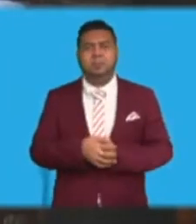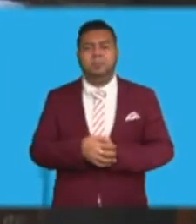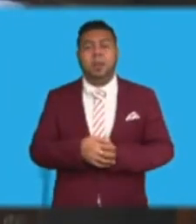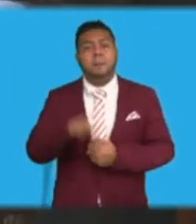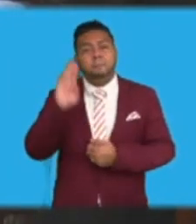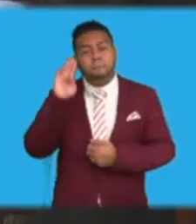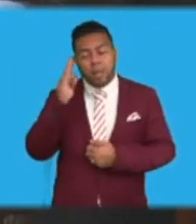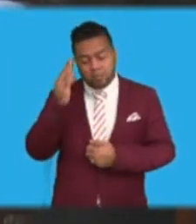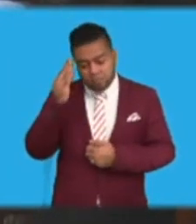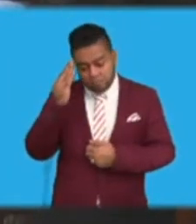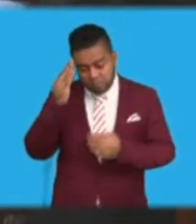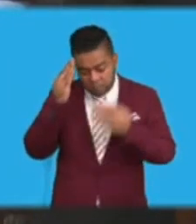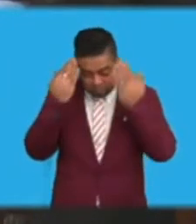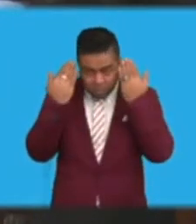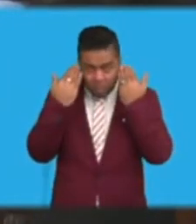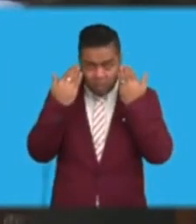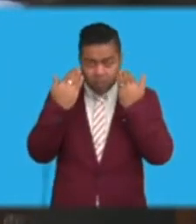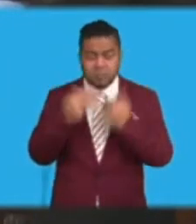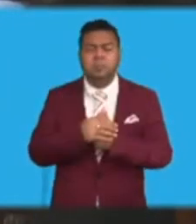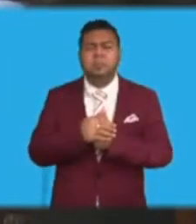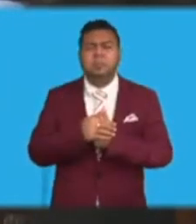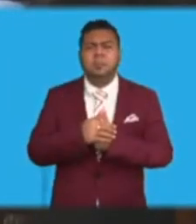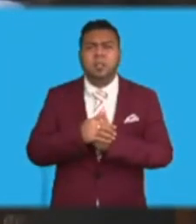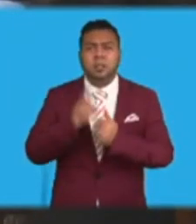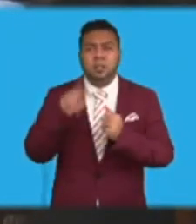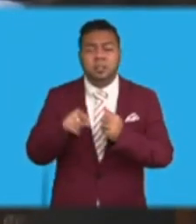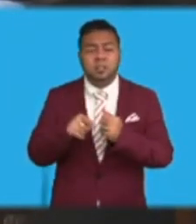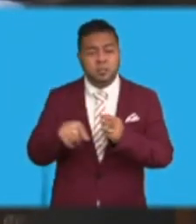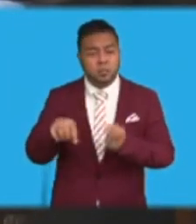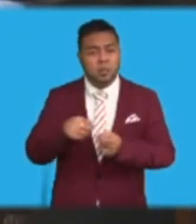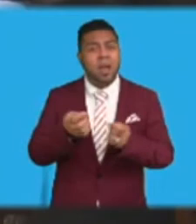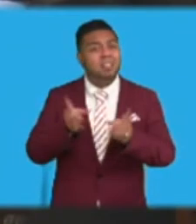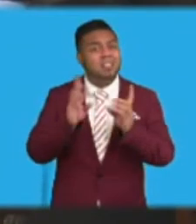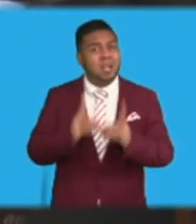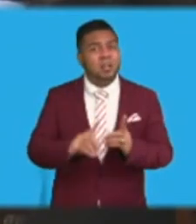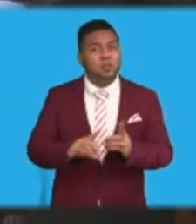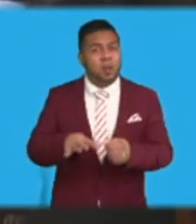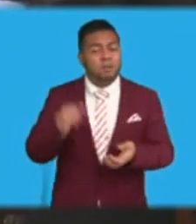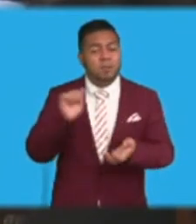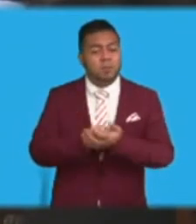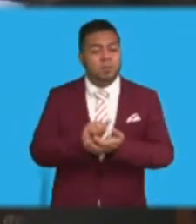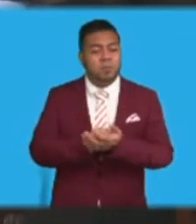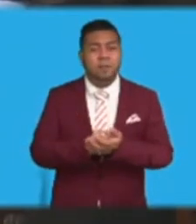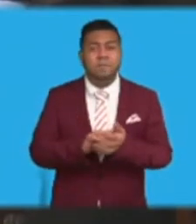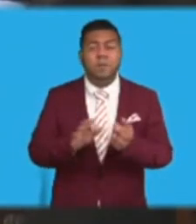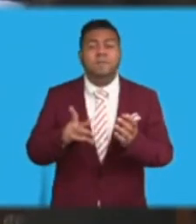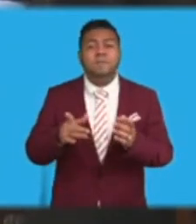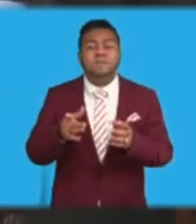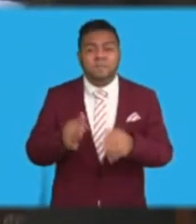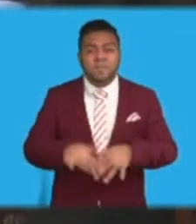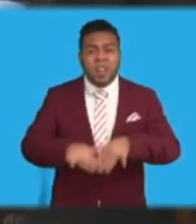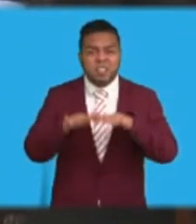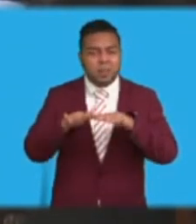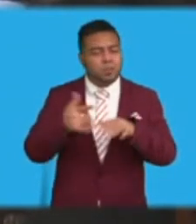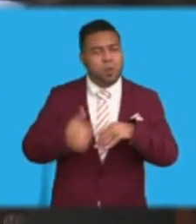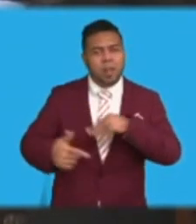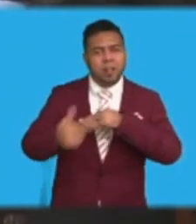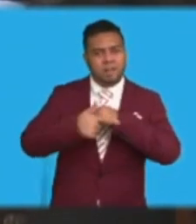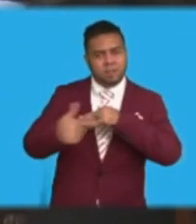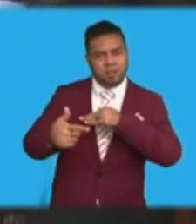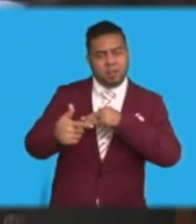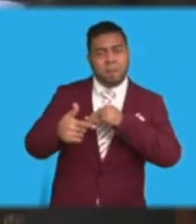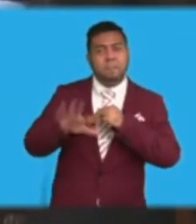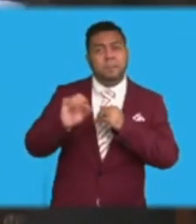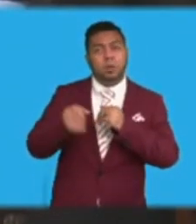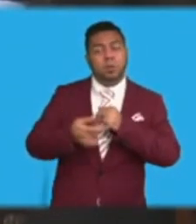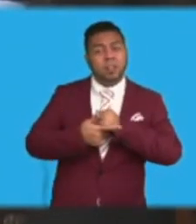Madam Speaker, leaves along a waterway are designed to protect areas behind the leaf from floods up to a certain level, but their constraining